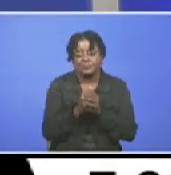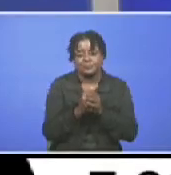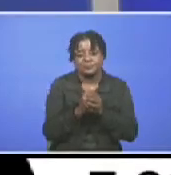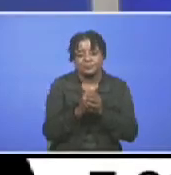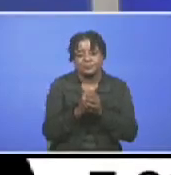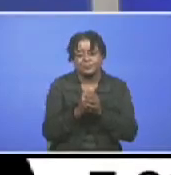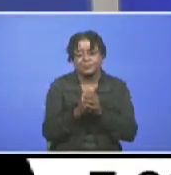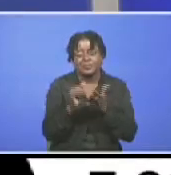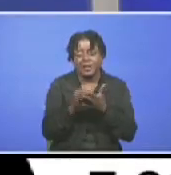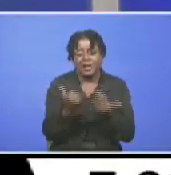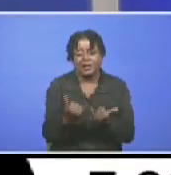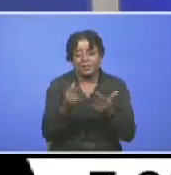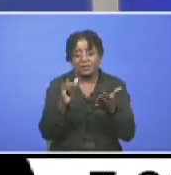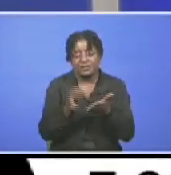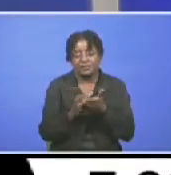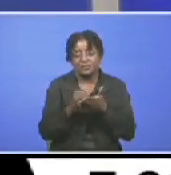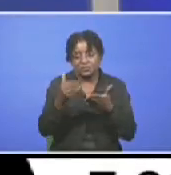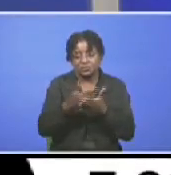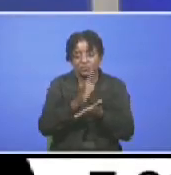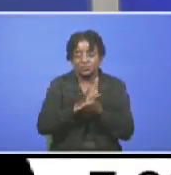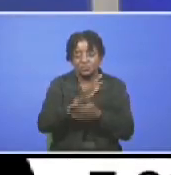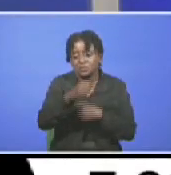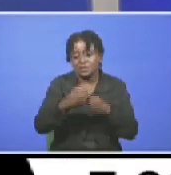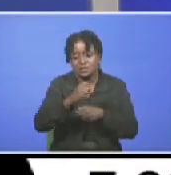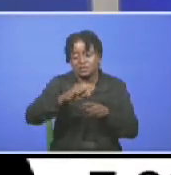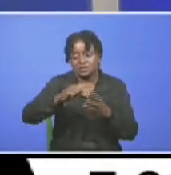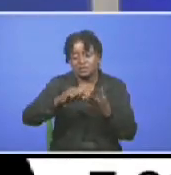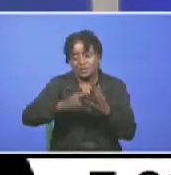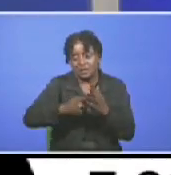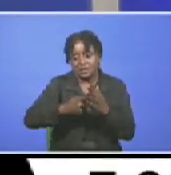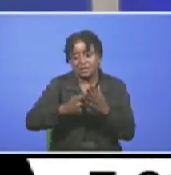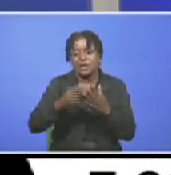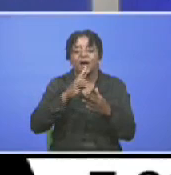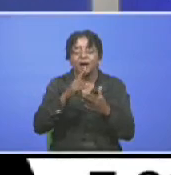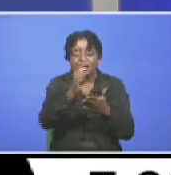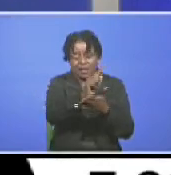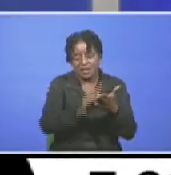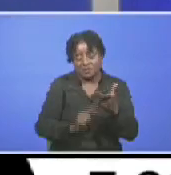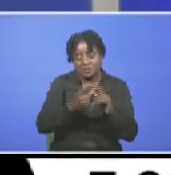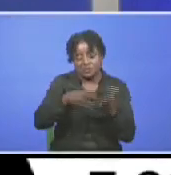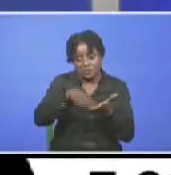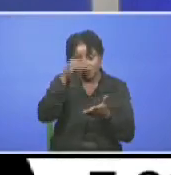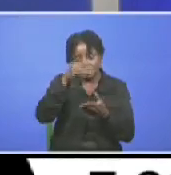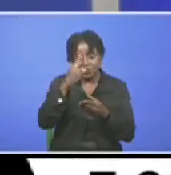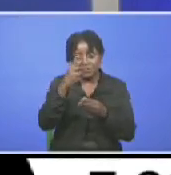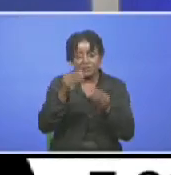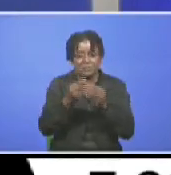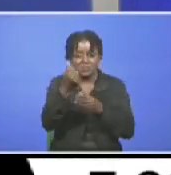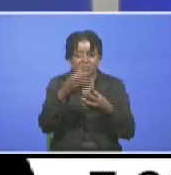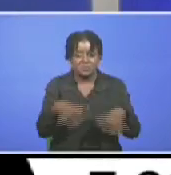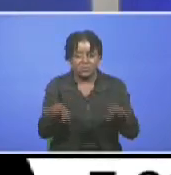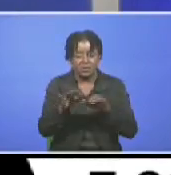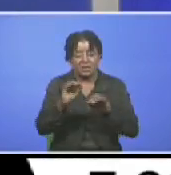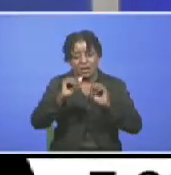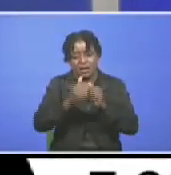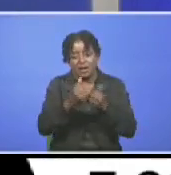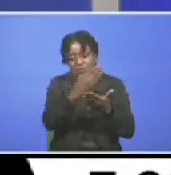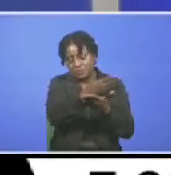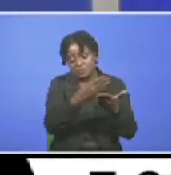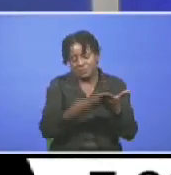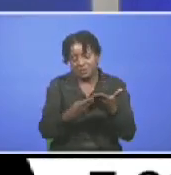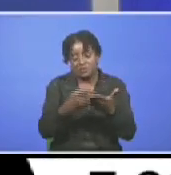Well, now that the new academic year has begun, there are lessons to be learned. And one of the most important lessons is budgeting. How do you budget? What